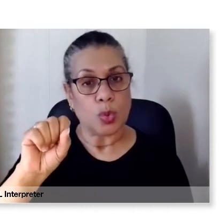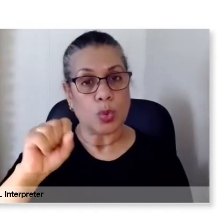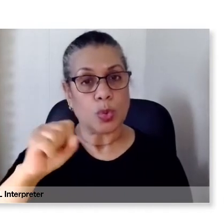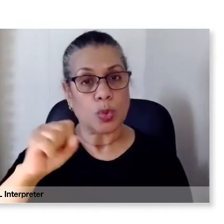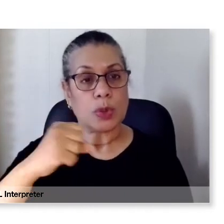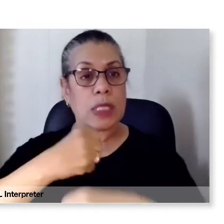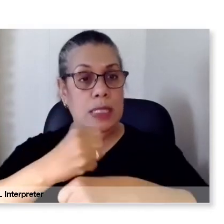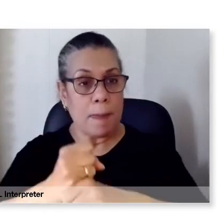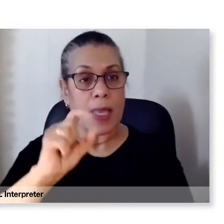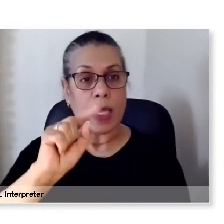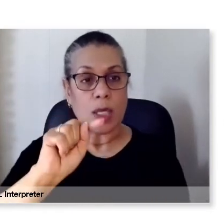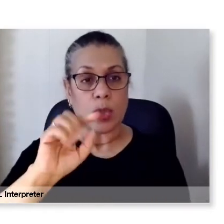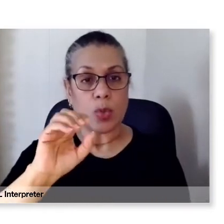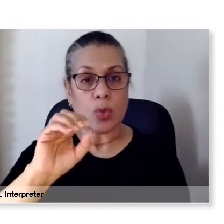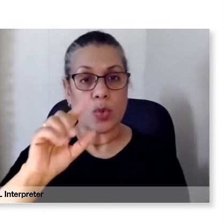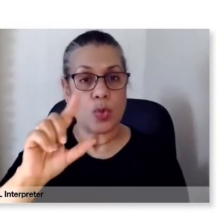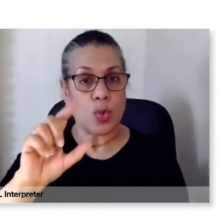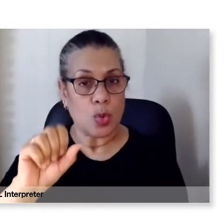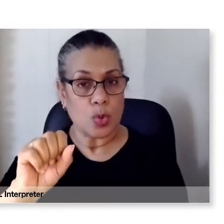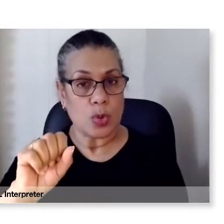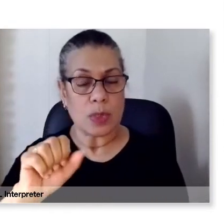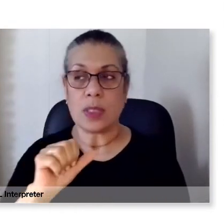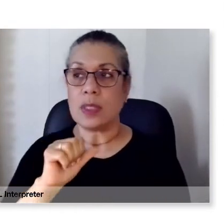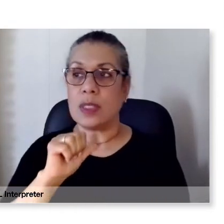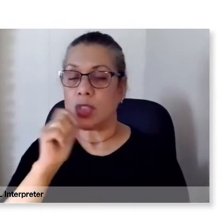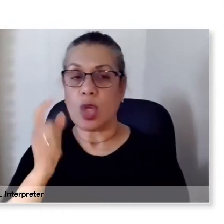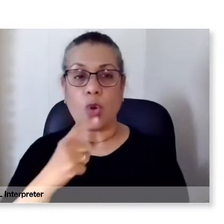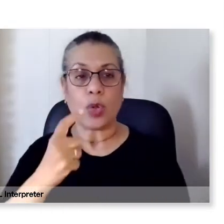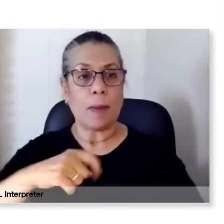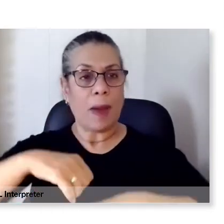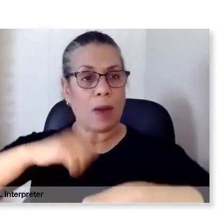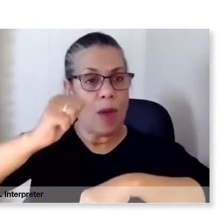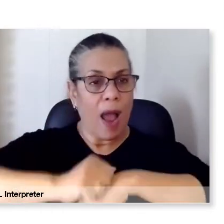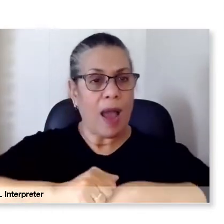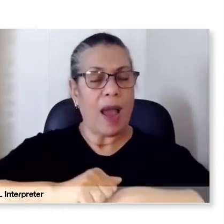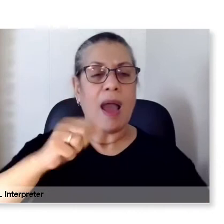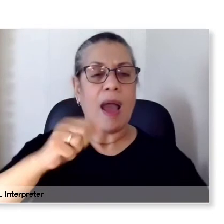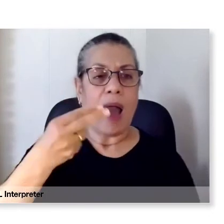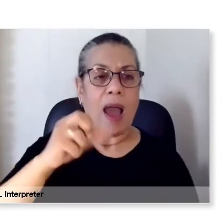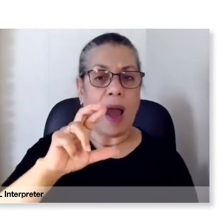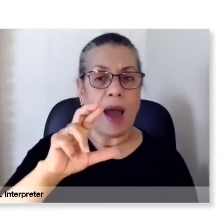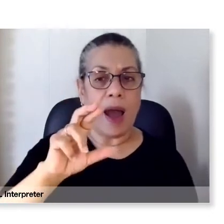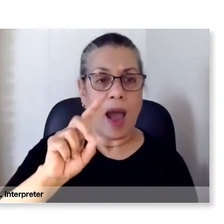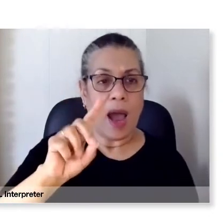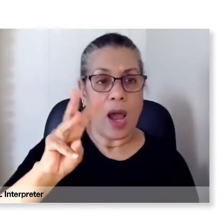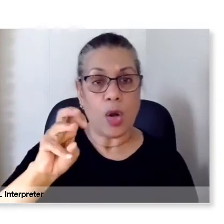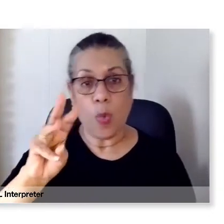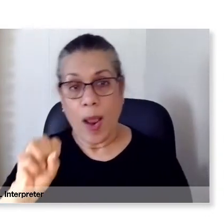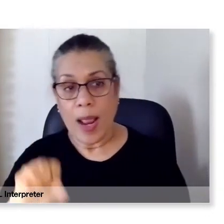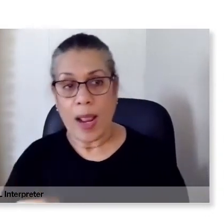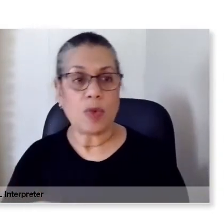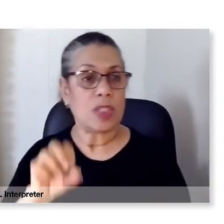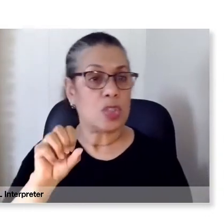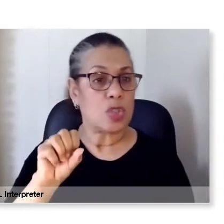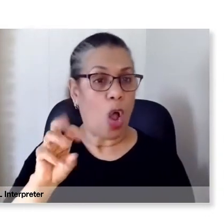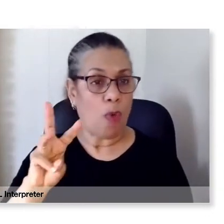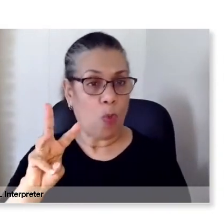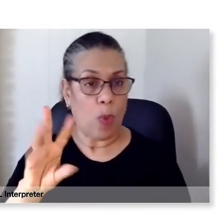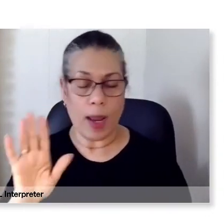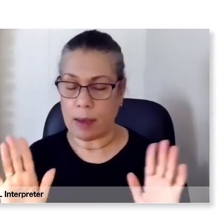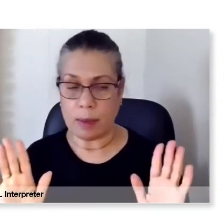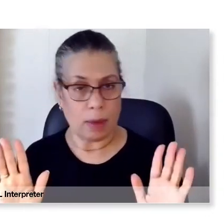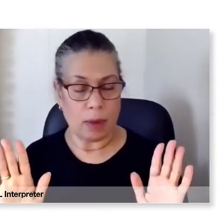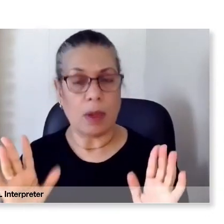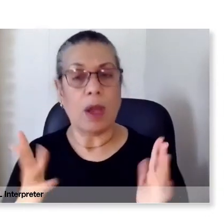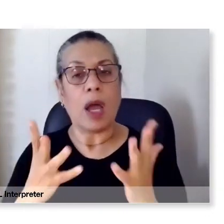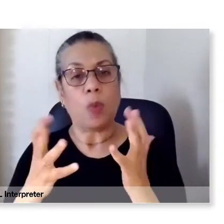one, it doesn't just apply to hardware and software. So one of the things that I really want us to consider